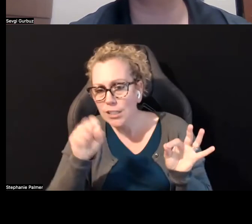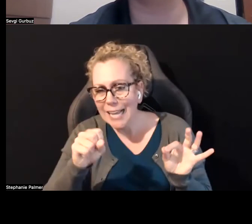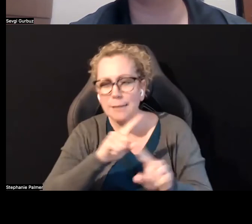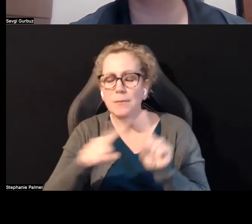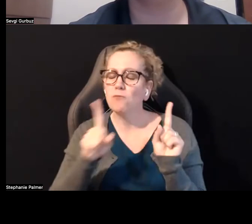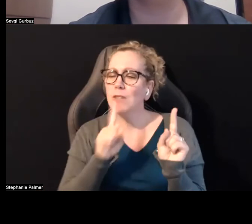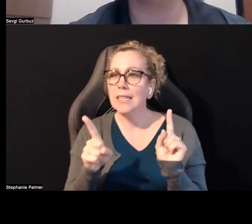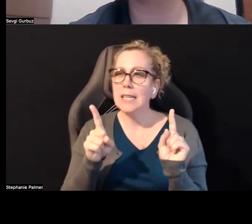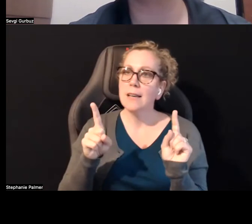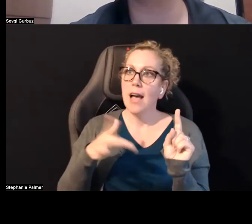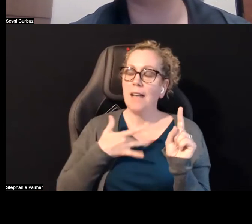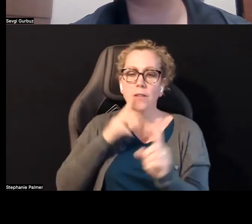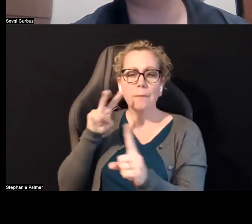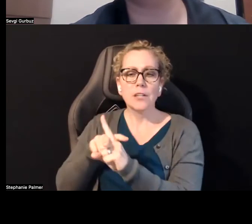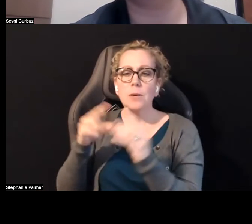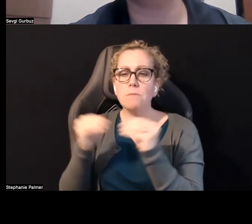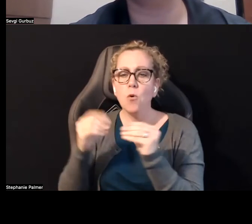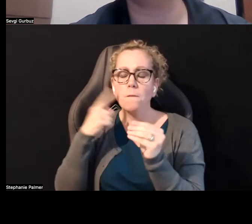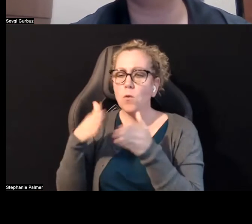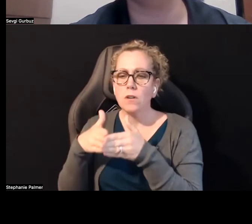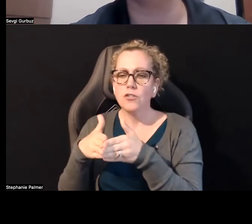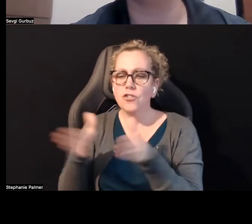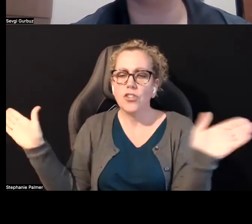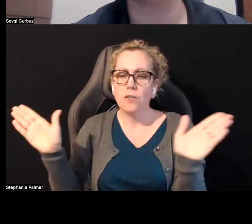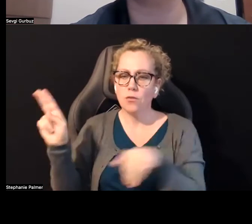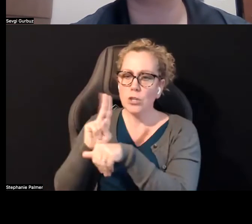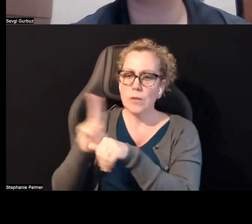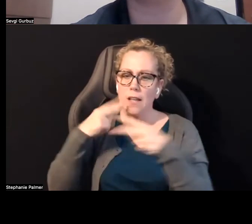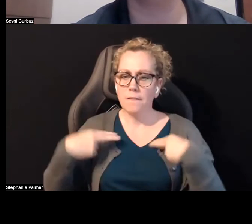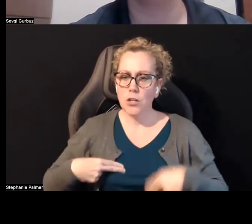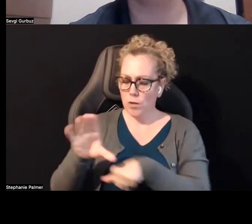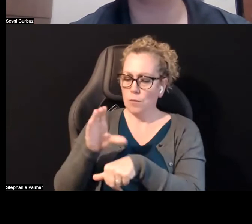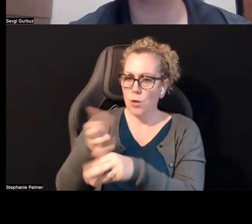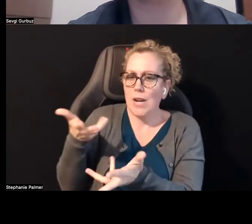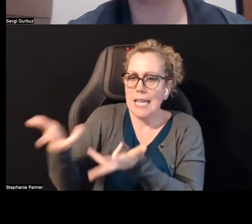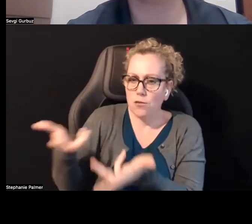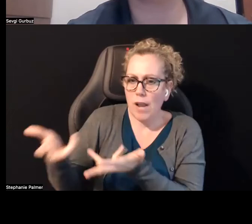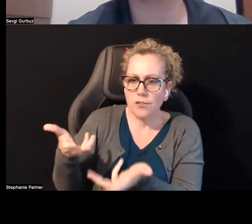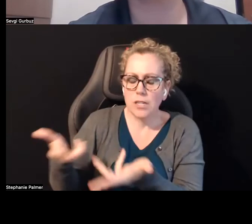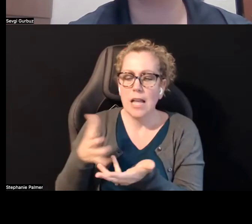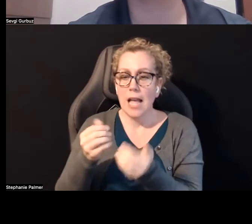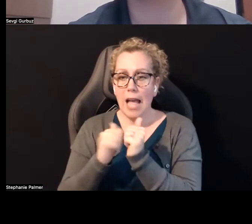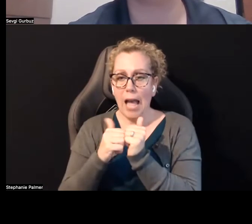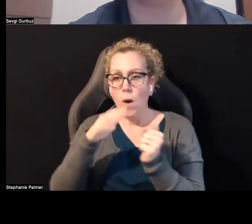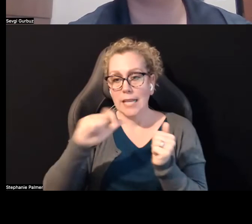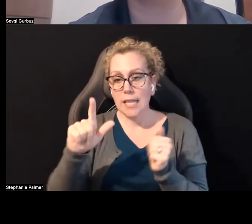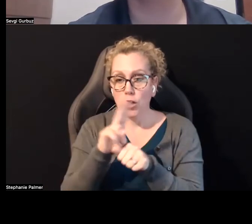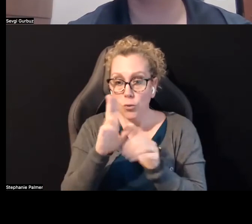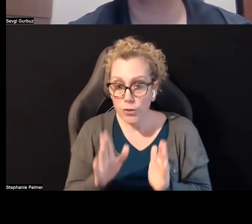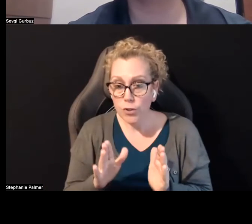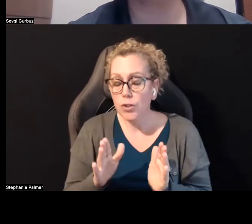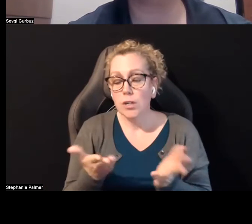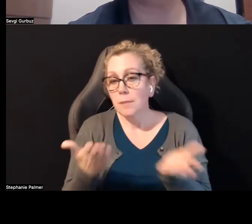more for, you know, just the broader applications of human-computer interaction and maybe how an ASL user might